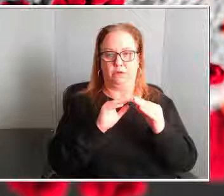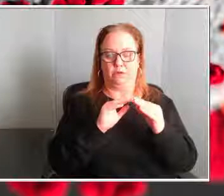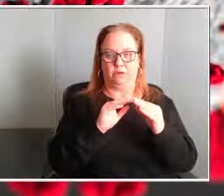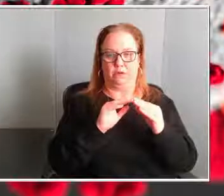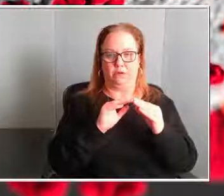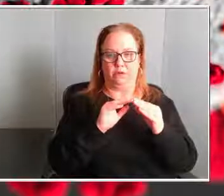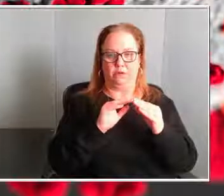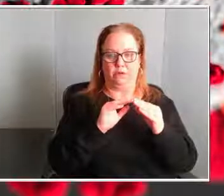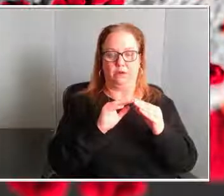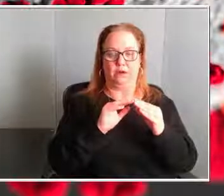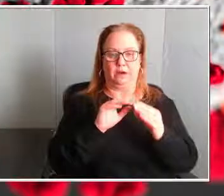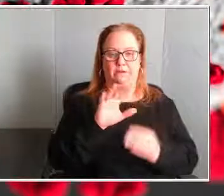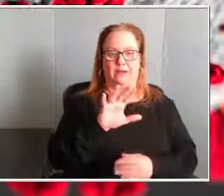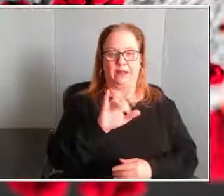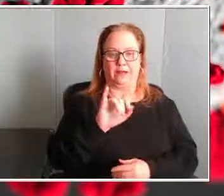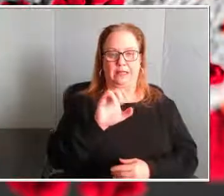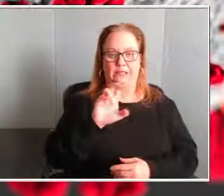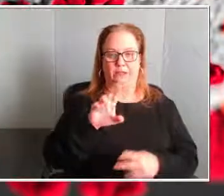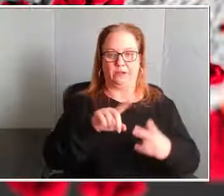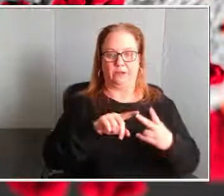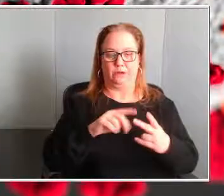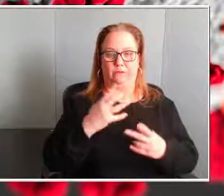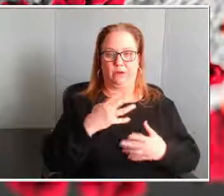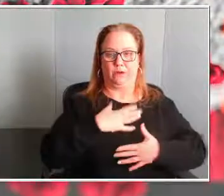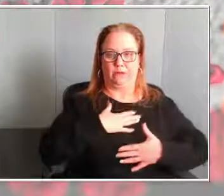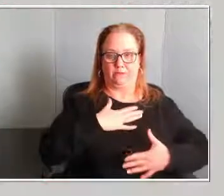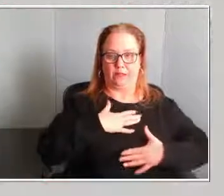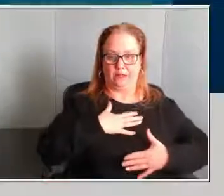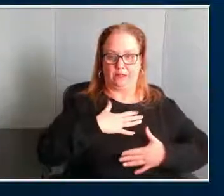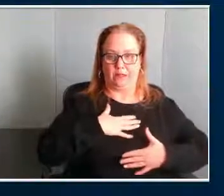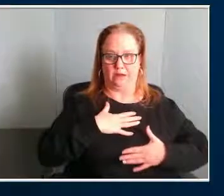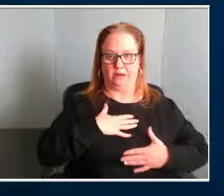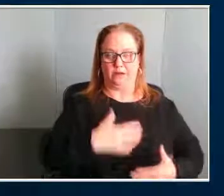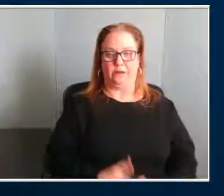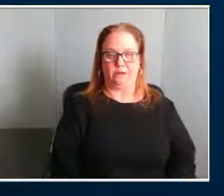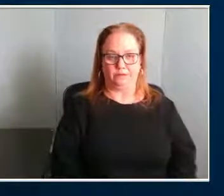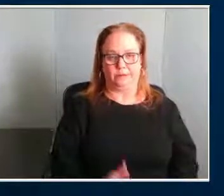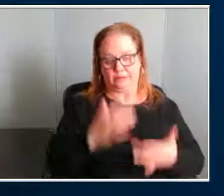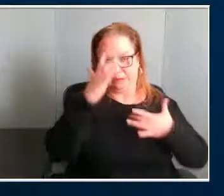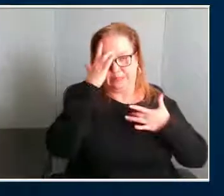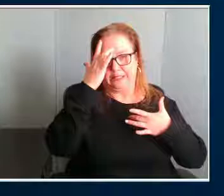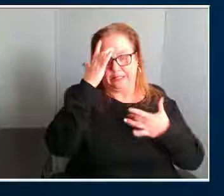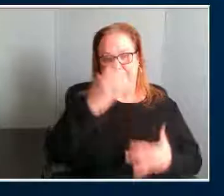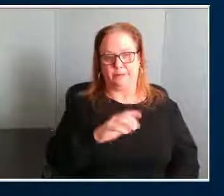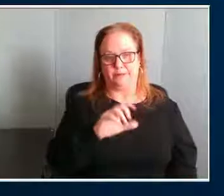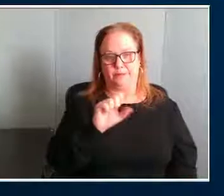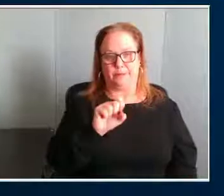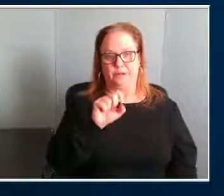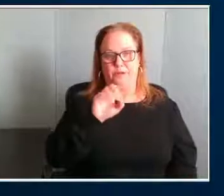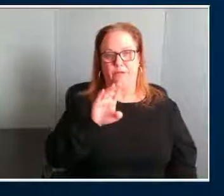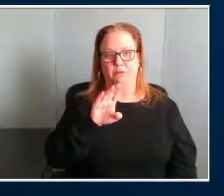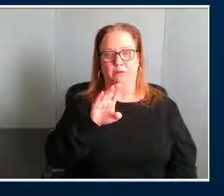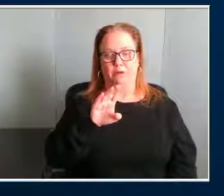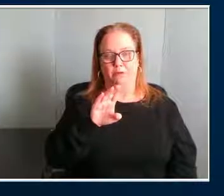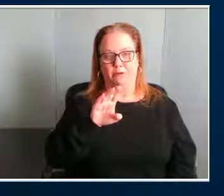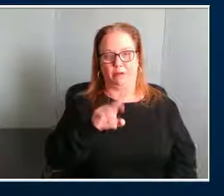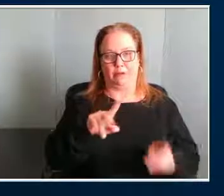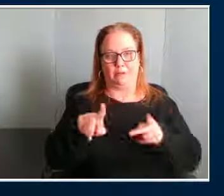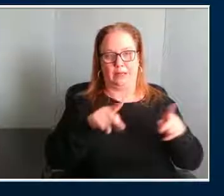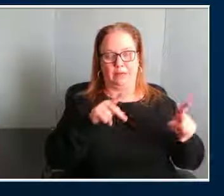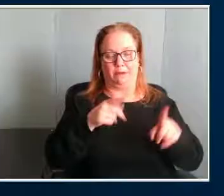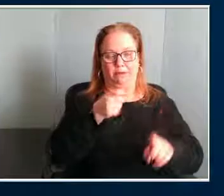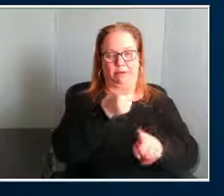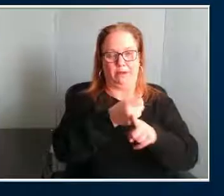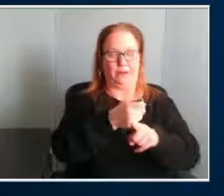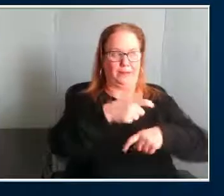5 in the ICU and 4 of those on the ventilator, so quite sick. I think this is Super Bowl party impact. Or right at that time period,